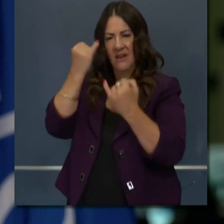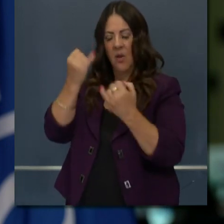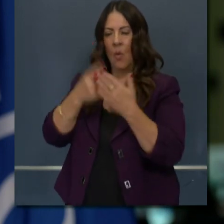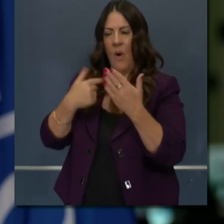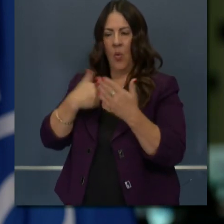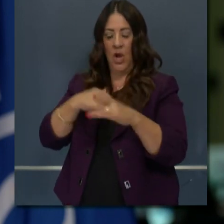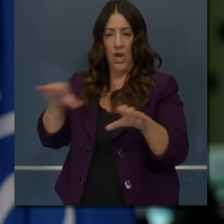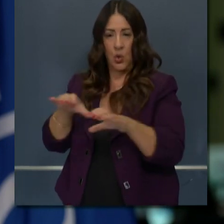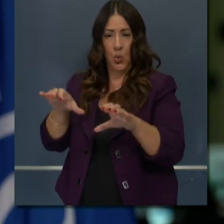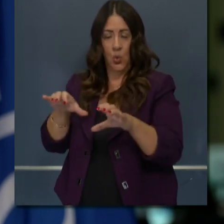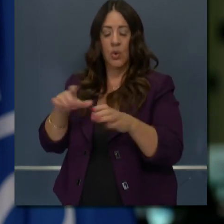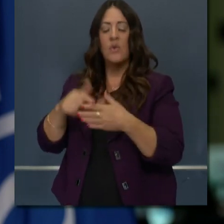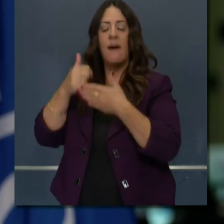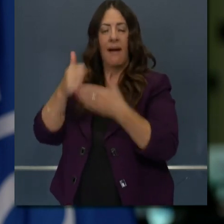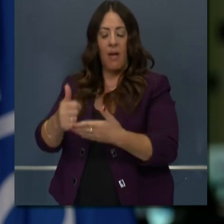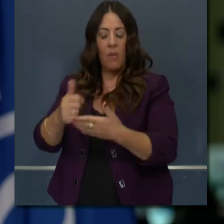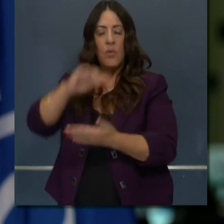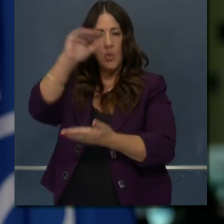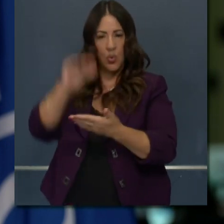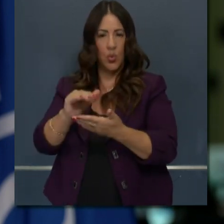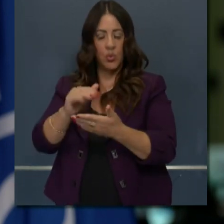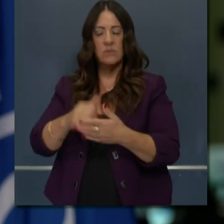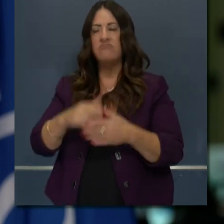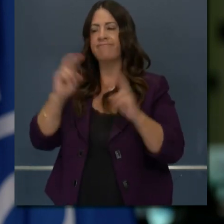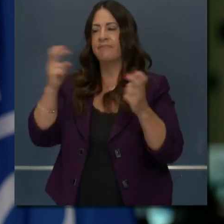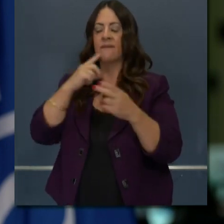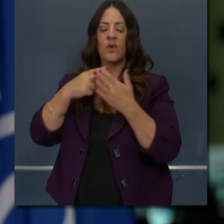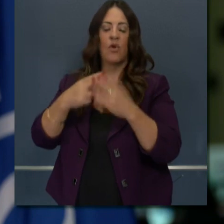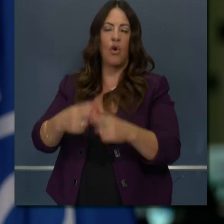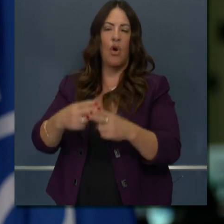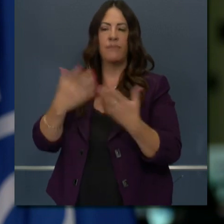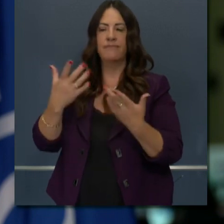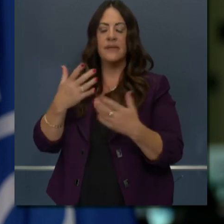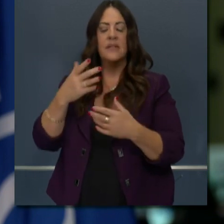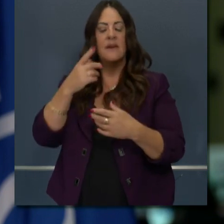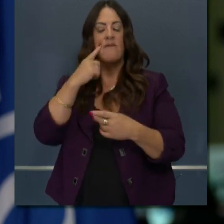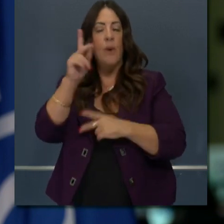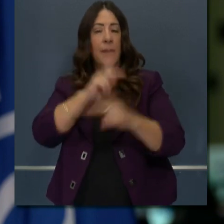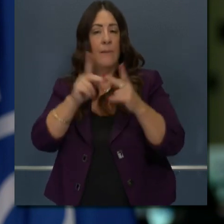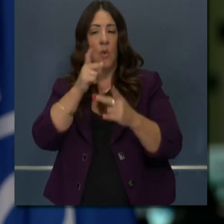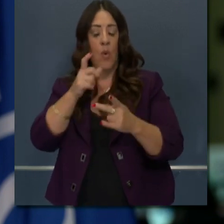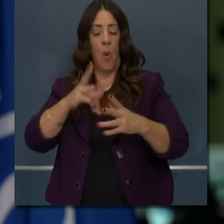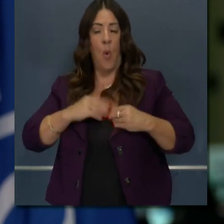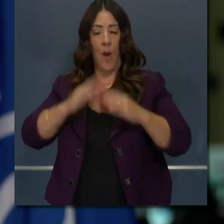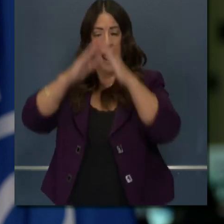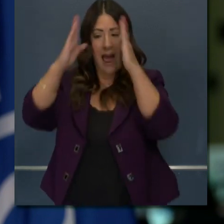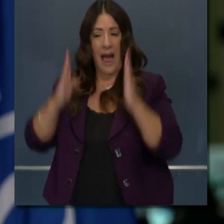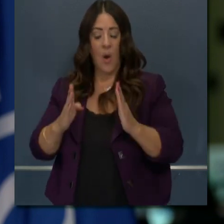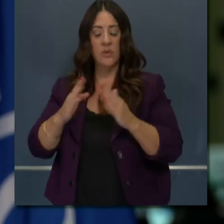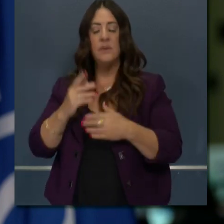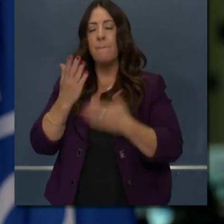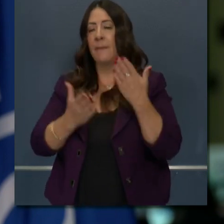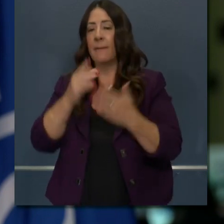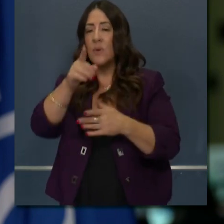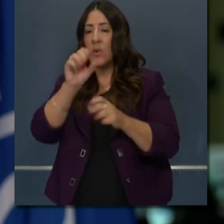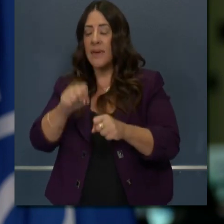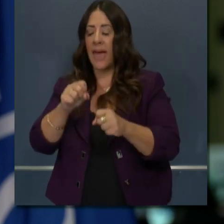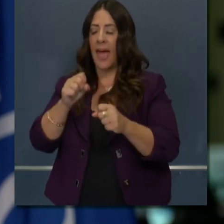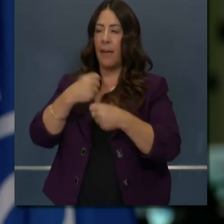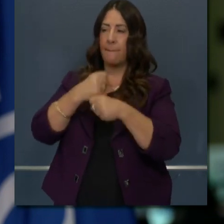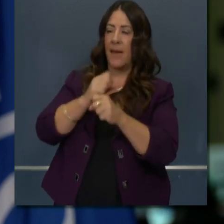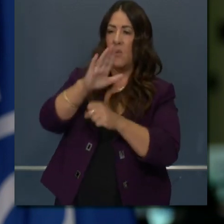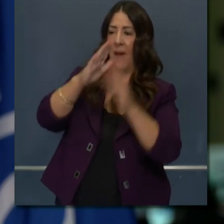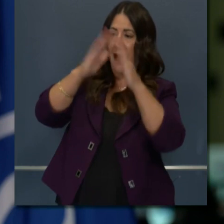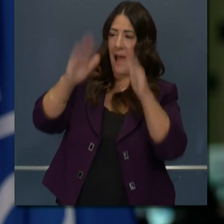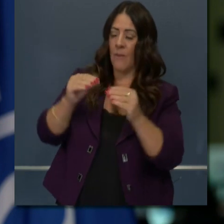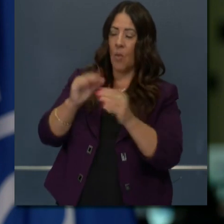be undertaken. We have programs for that from the homeowner level, very simple things that can be done to make your home